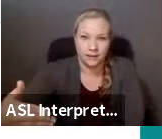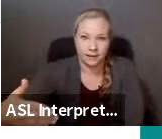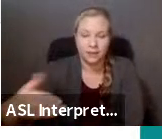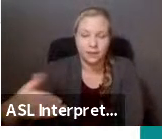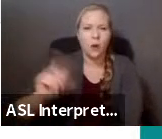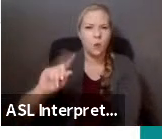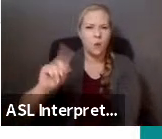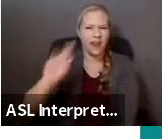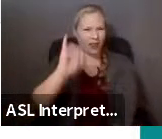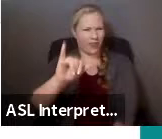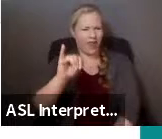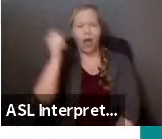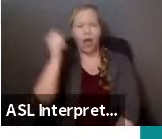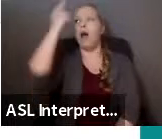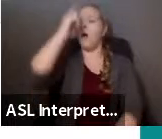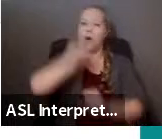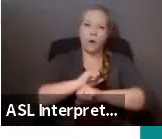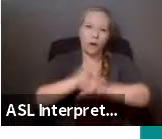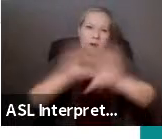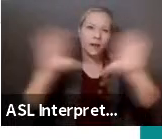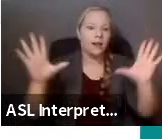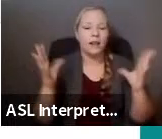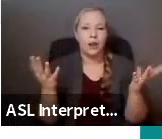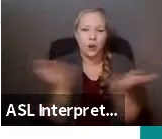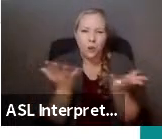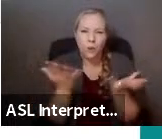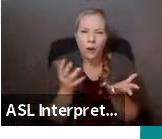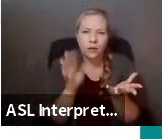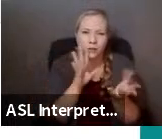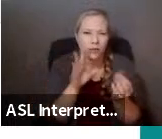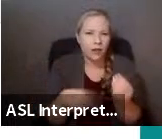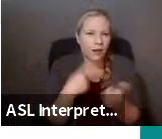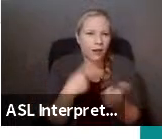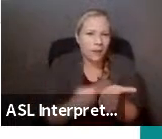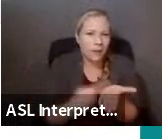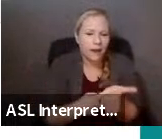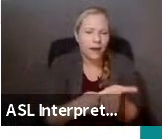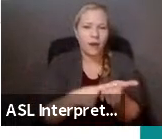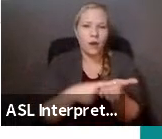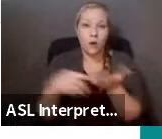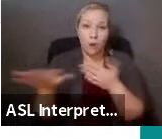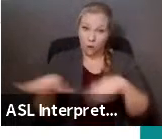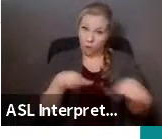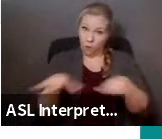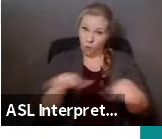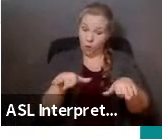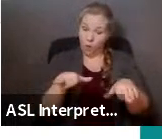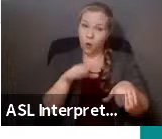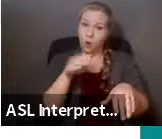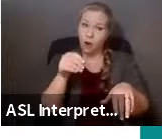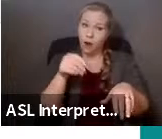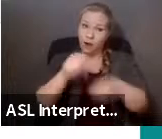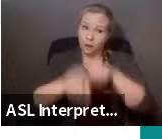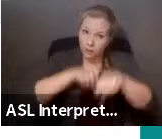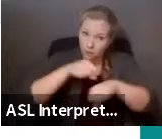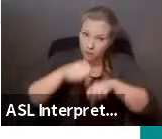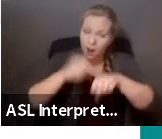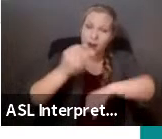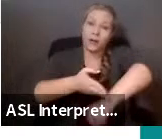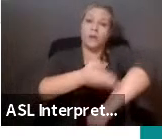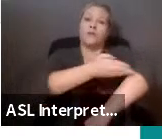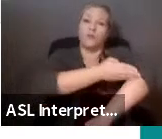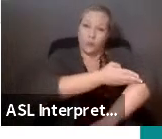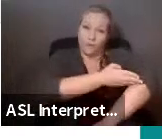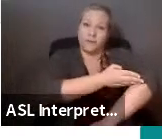hopefully together you can kind of understand, the magnitude, frankly, of the active transportation improvements all throughout